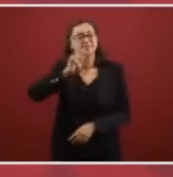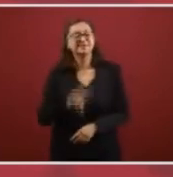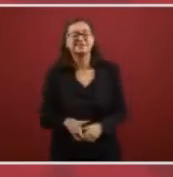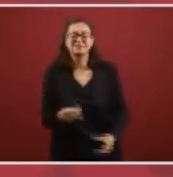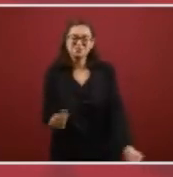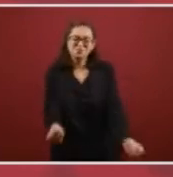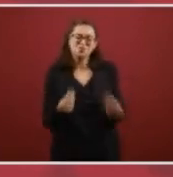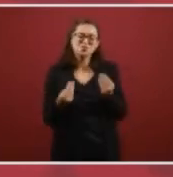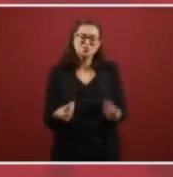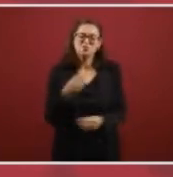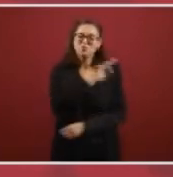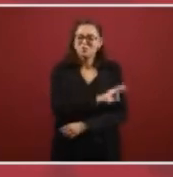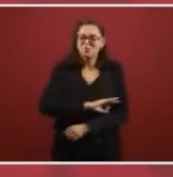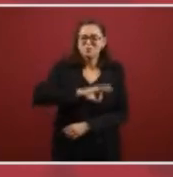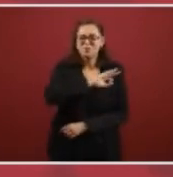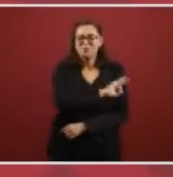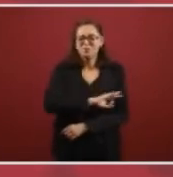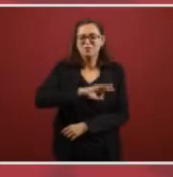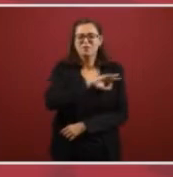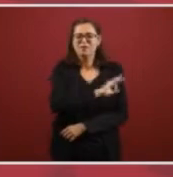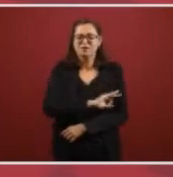happy.